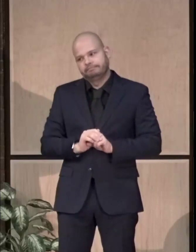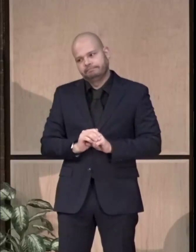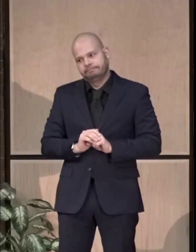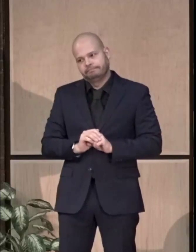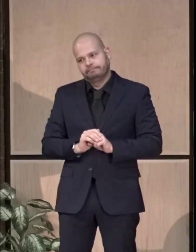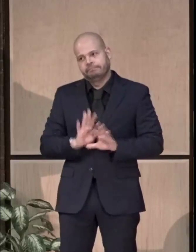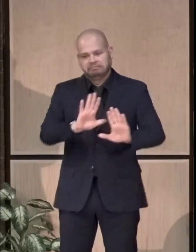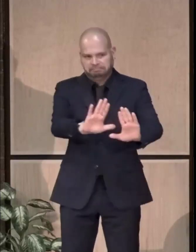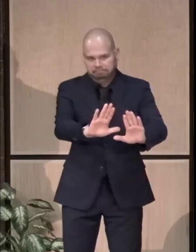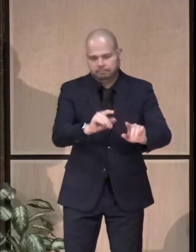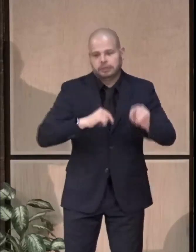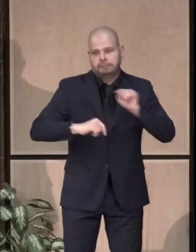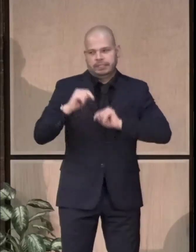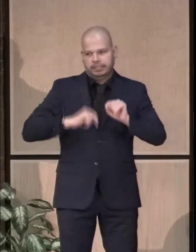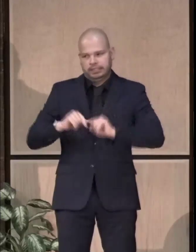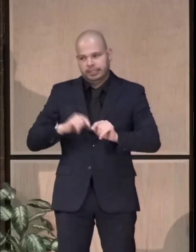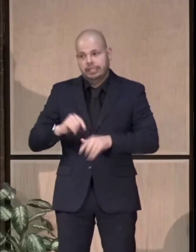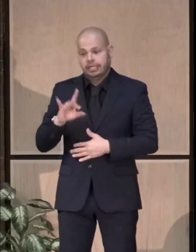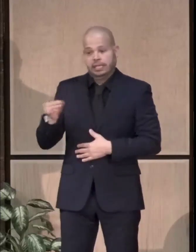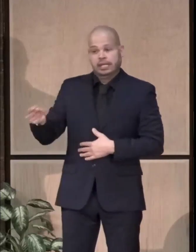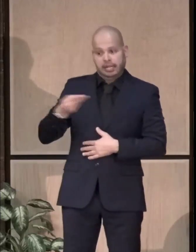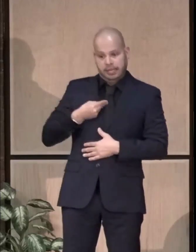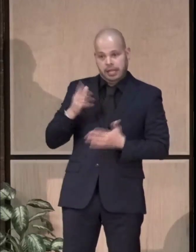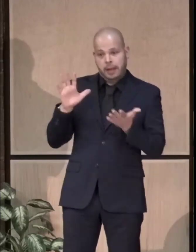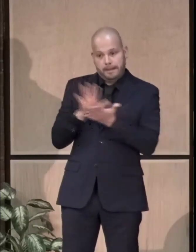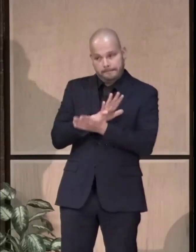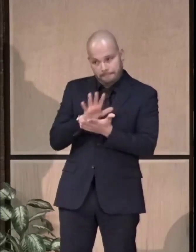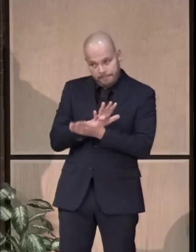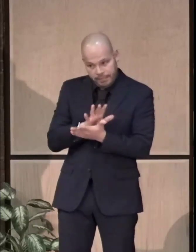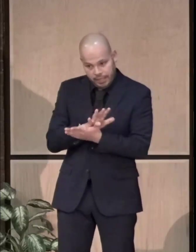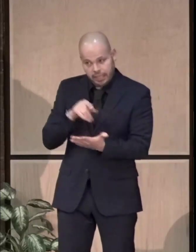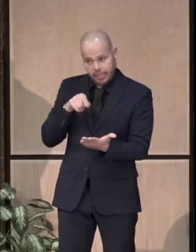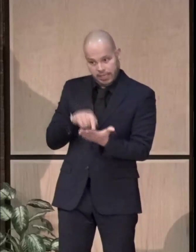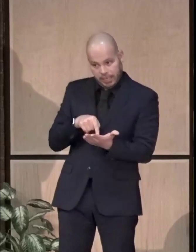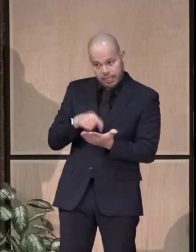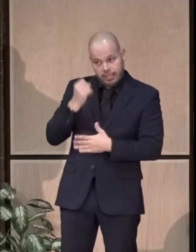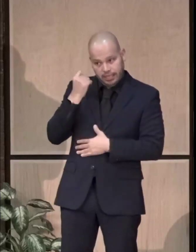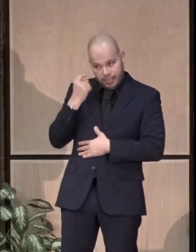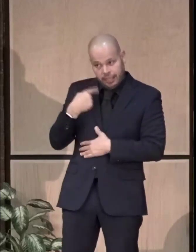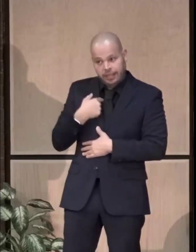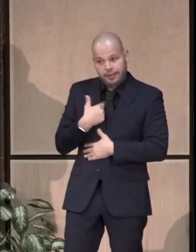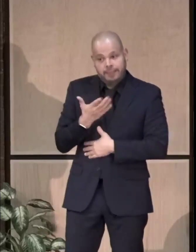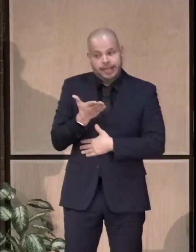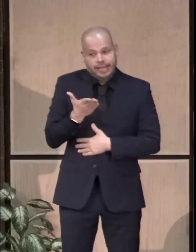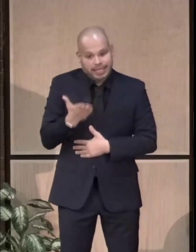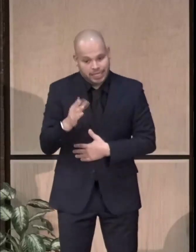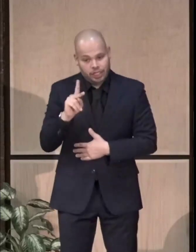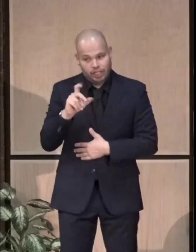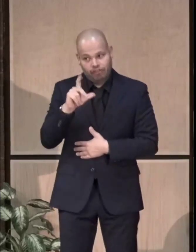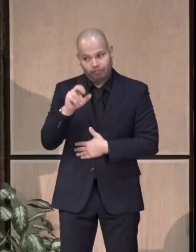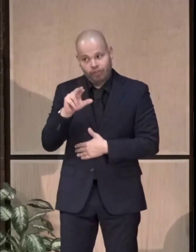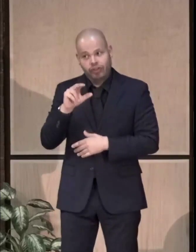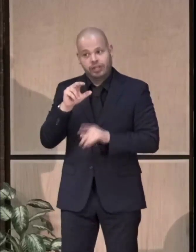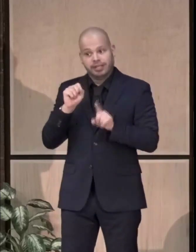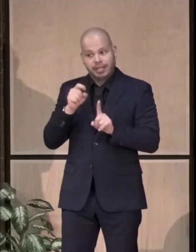they did provide me a physical copy of this. So I did, while I was down there, I did receive this okay. from them.